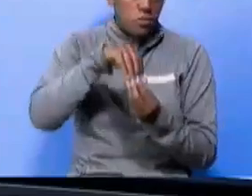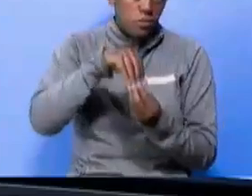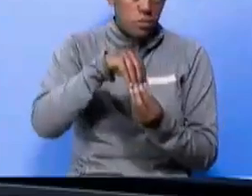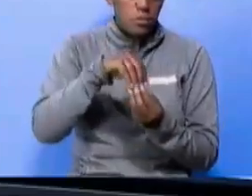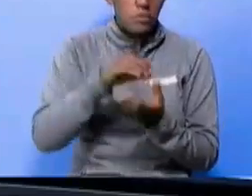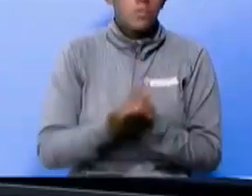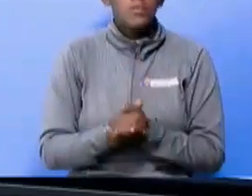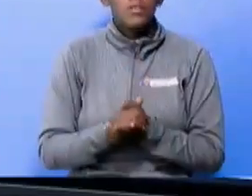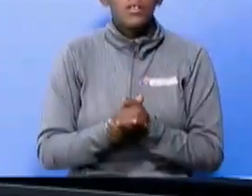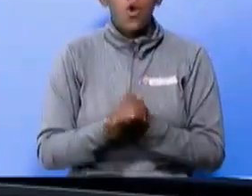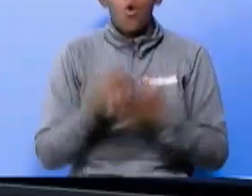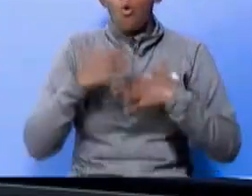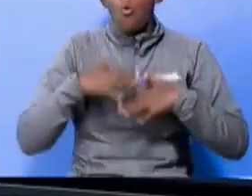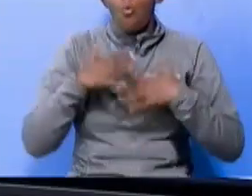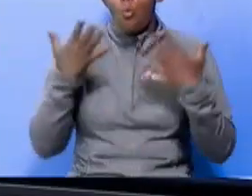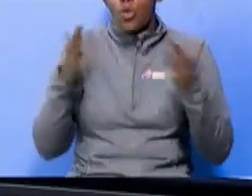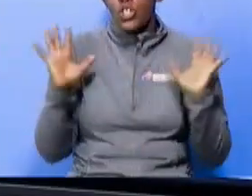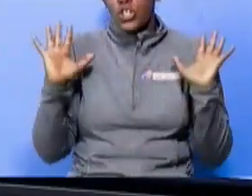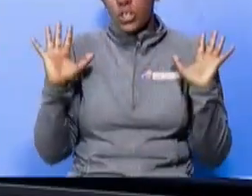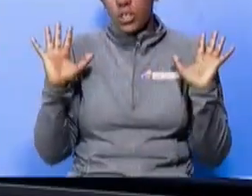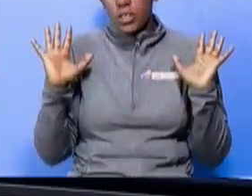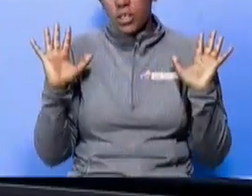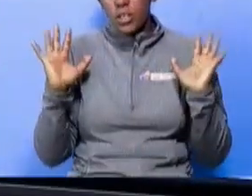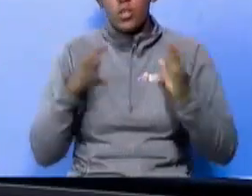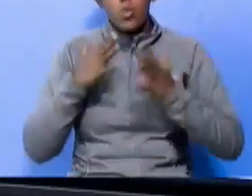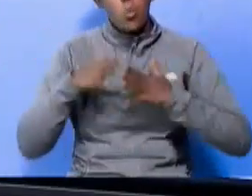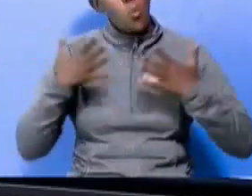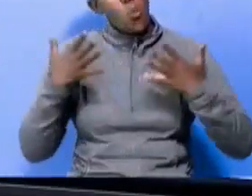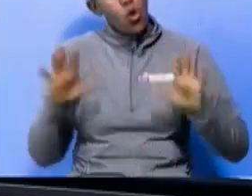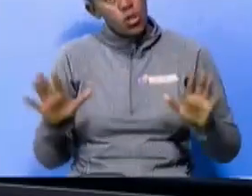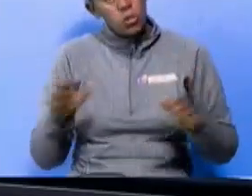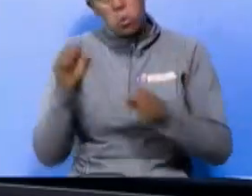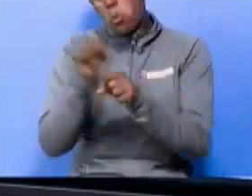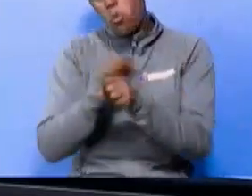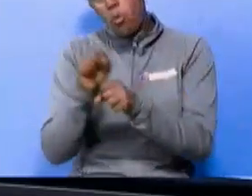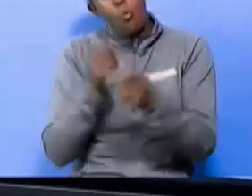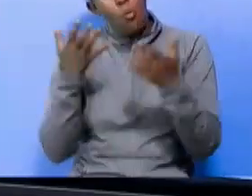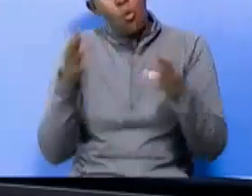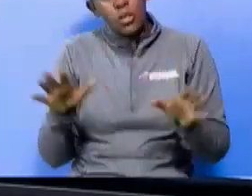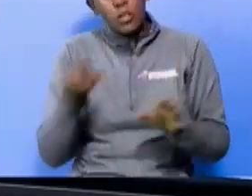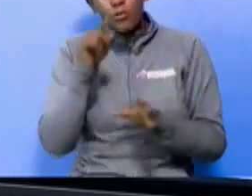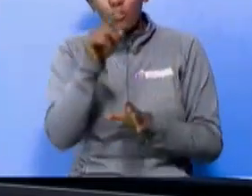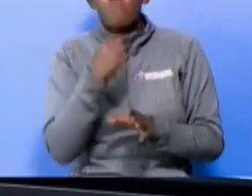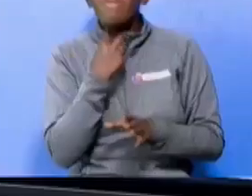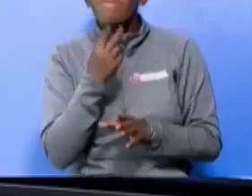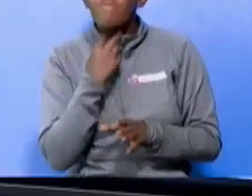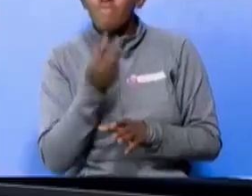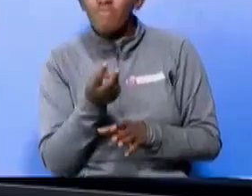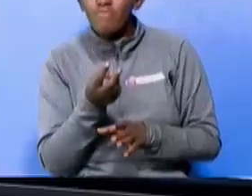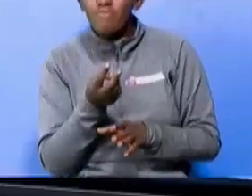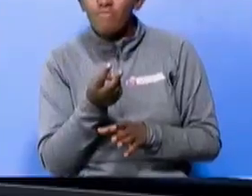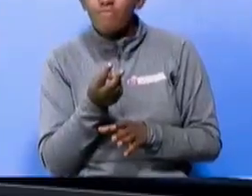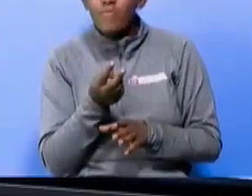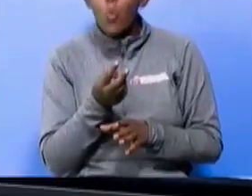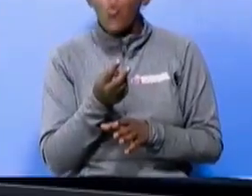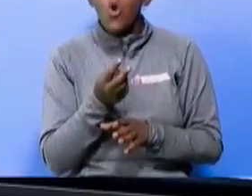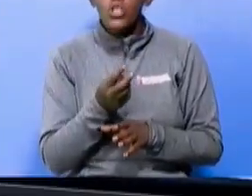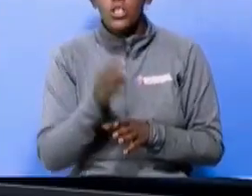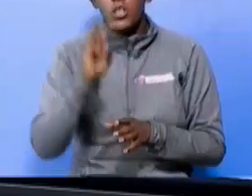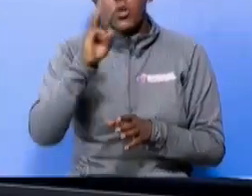Wait, washed. Washed. Yeah. You are pronouncing it as the sound.